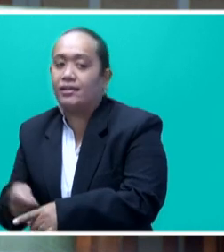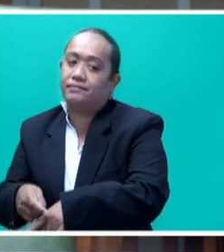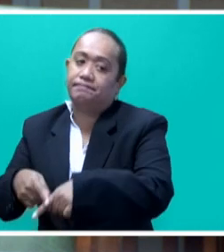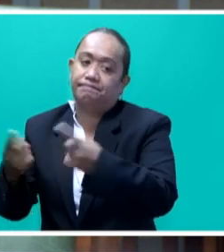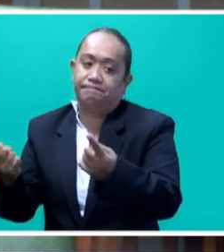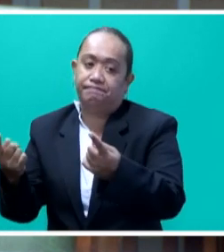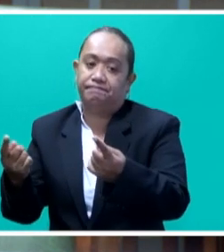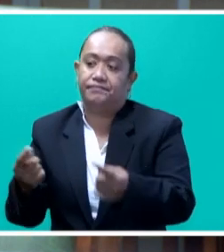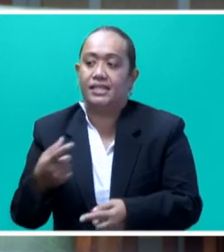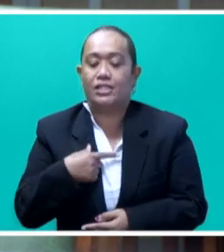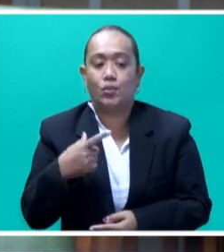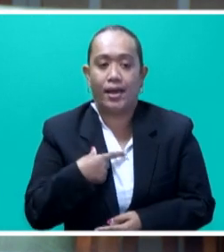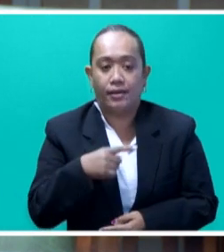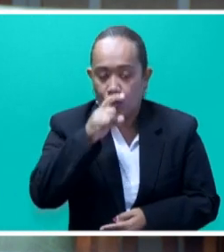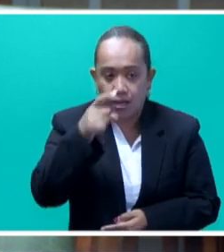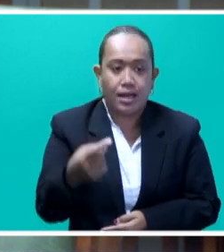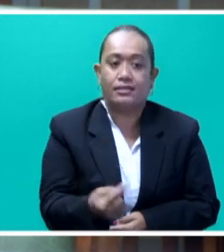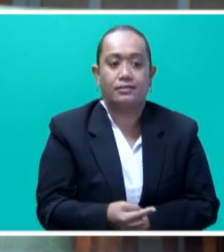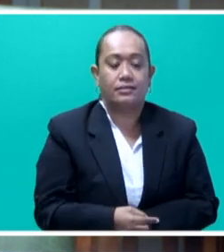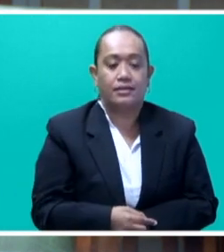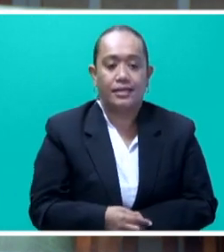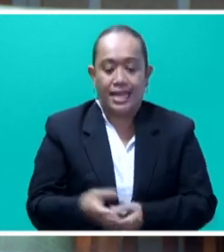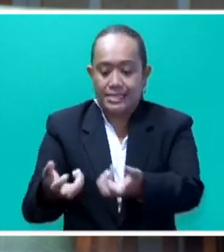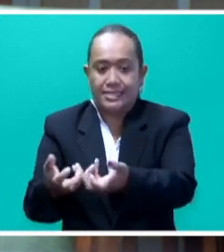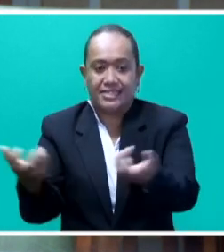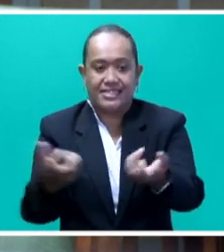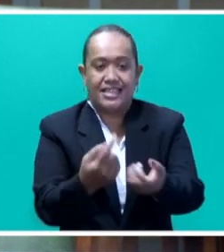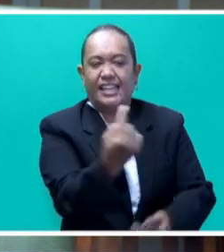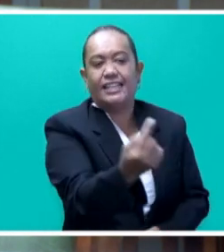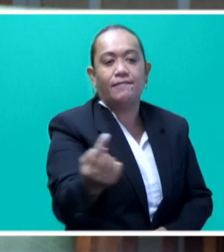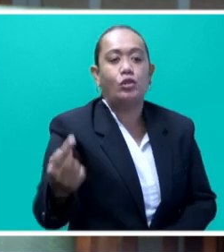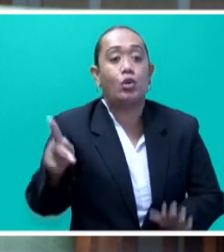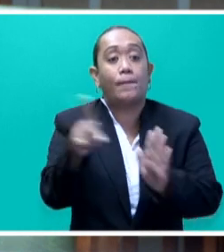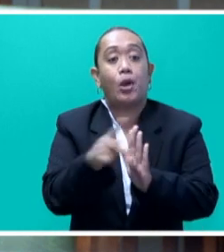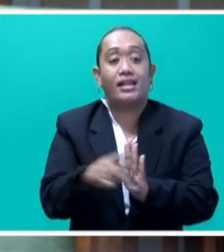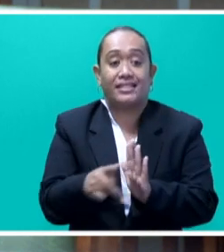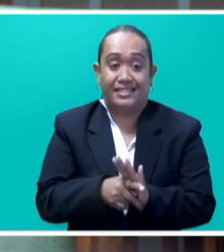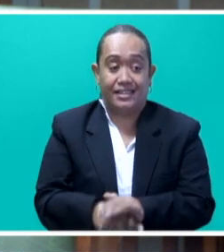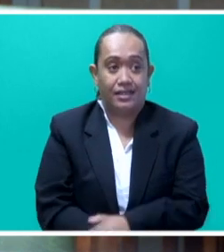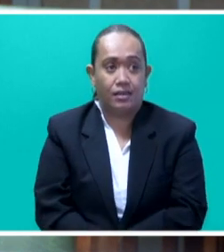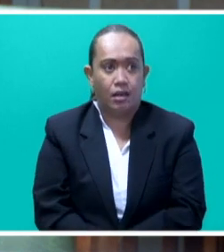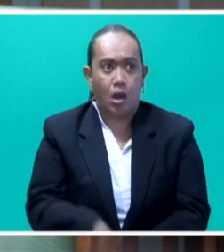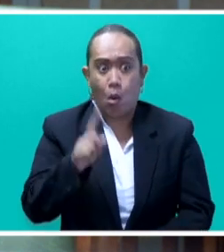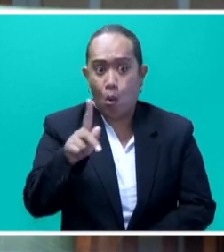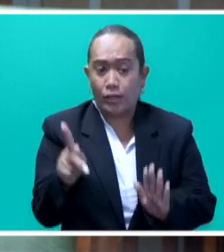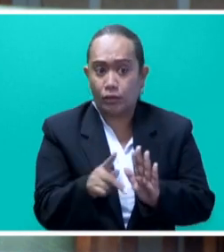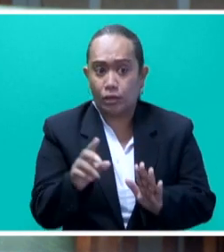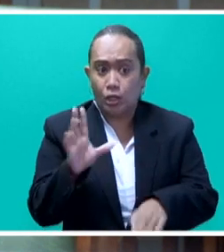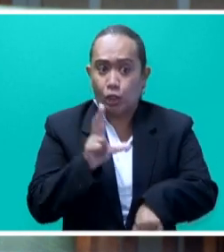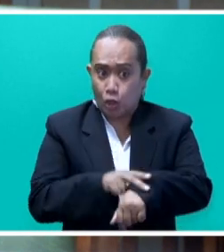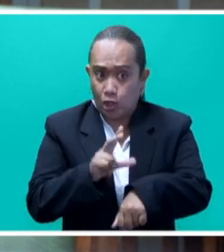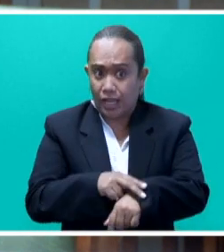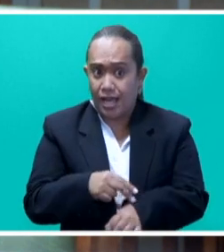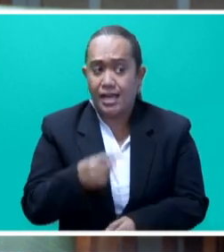So it has to be individually priced. And we saw some of the pricing. We know one doctor who normally charges $10